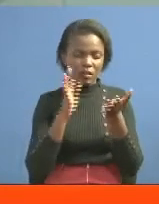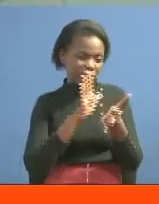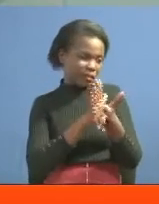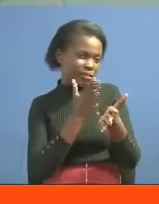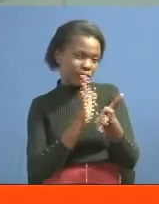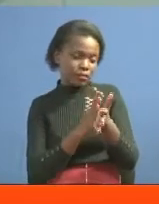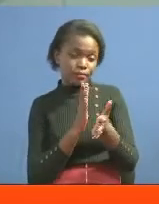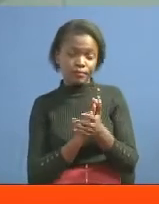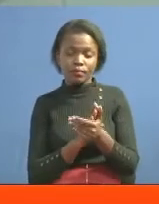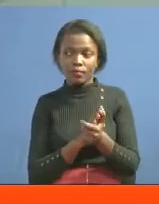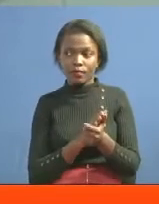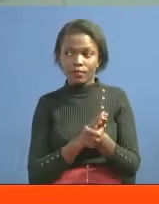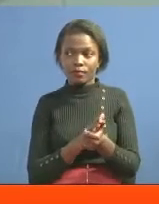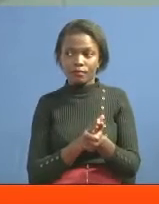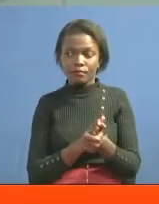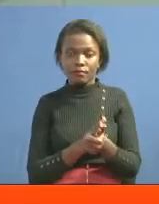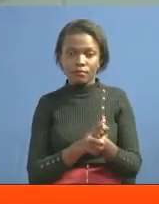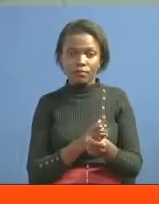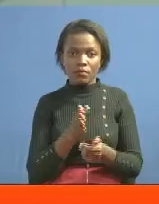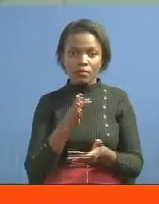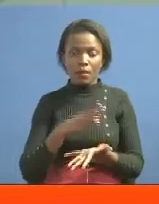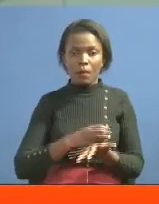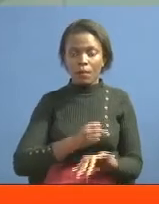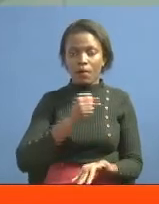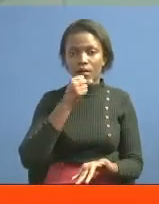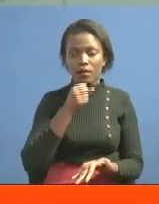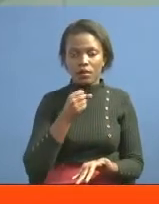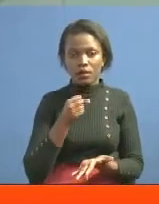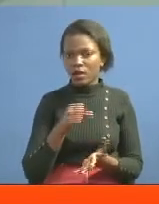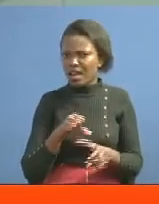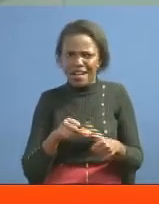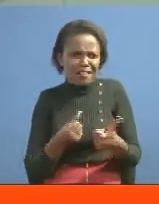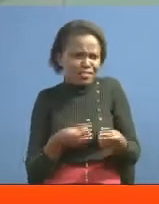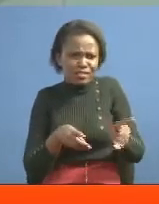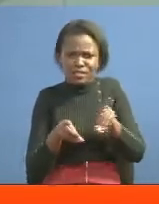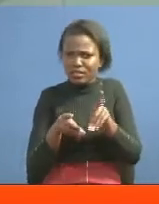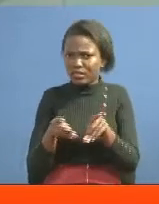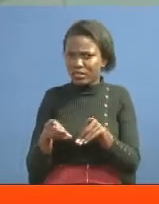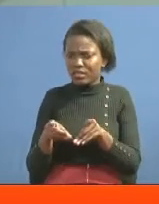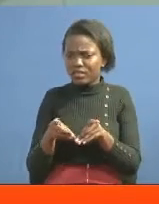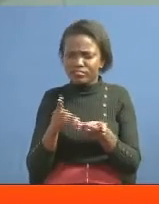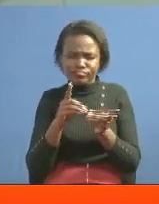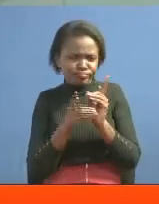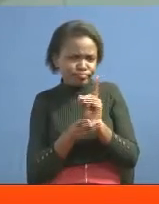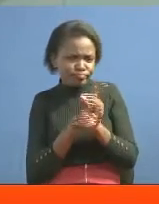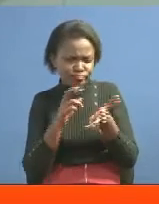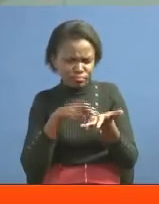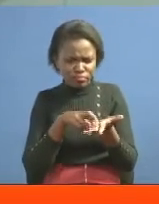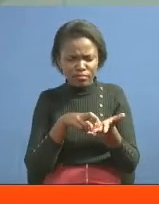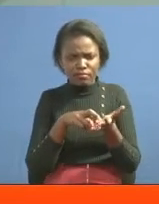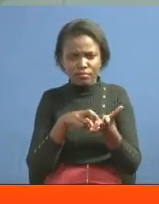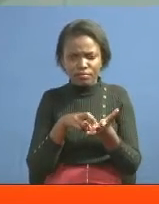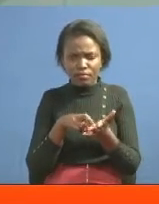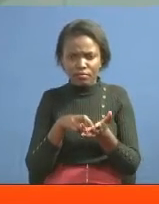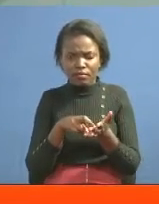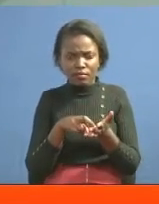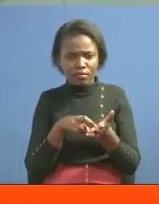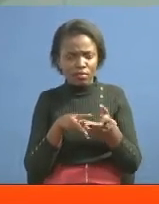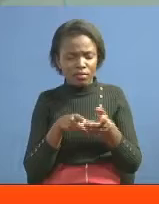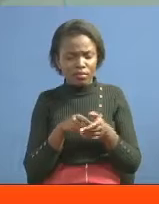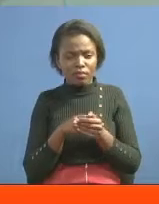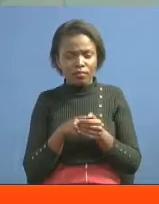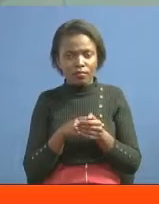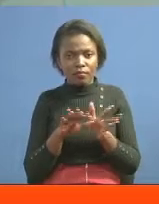and restructure, these budgets and say, okay, how can we redirect this money to health and to other things that